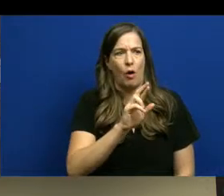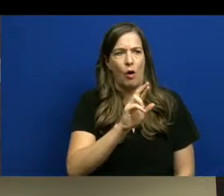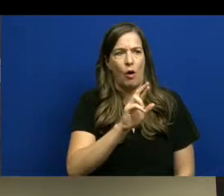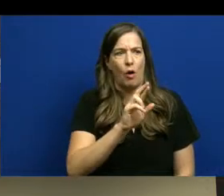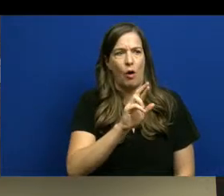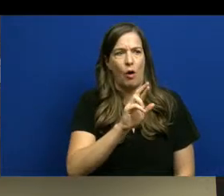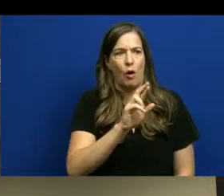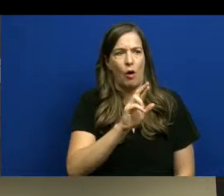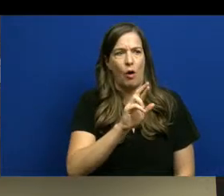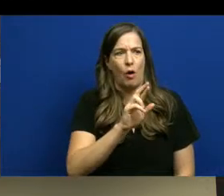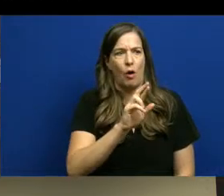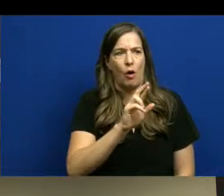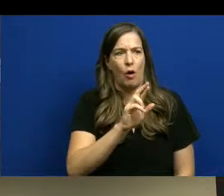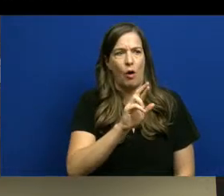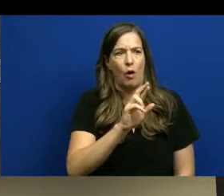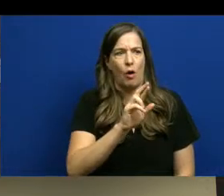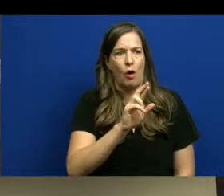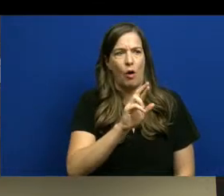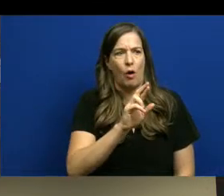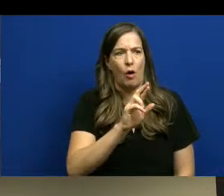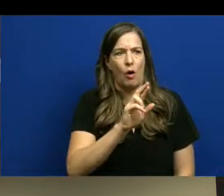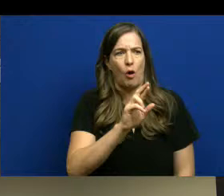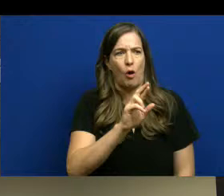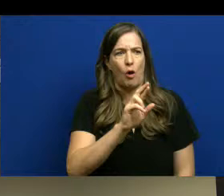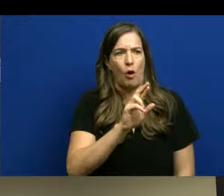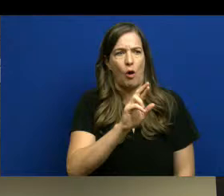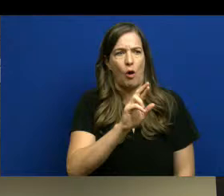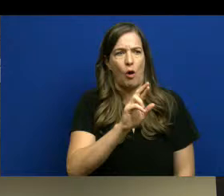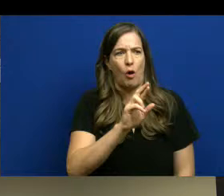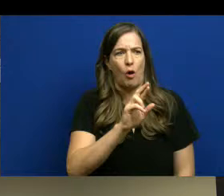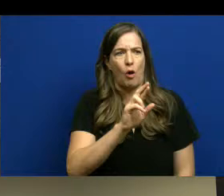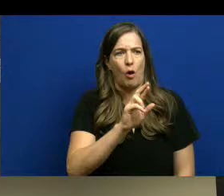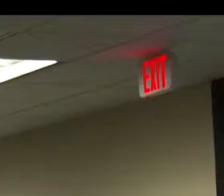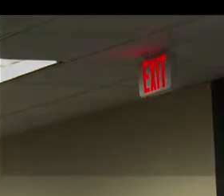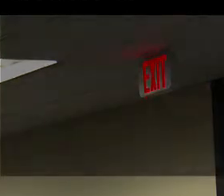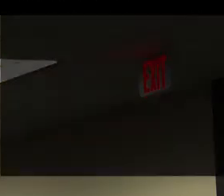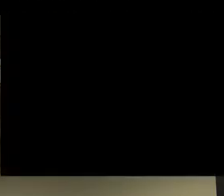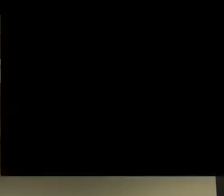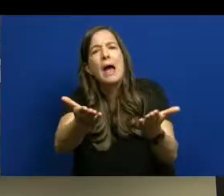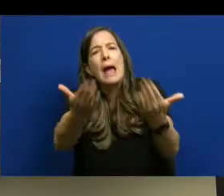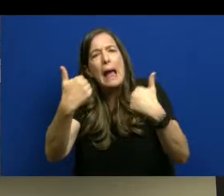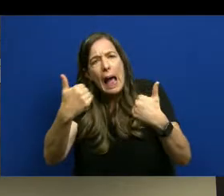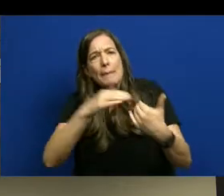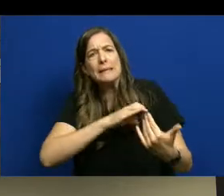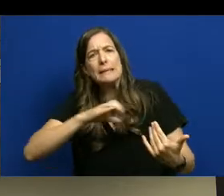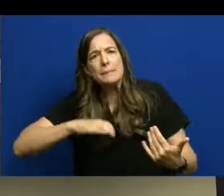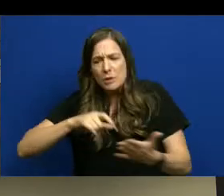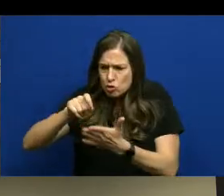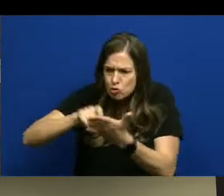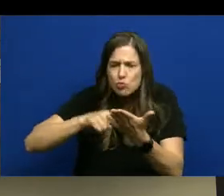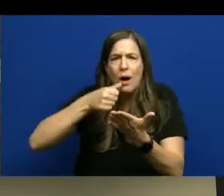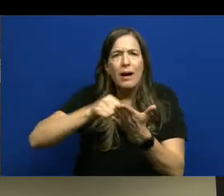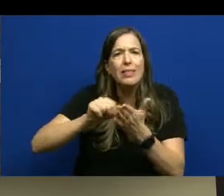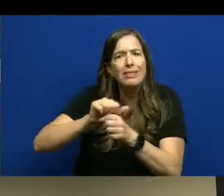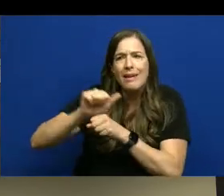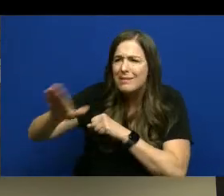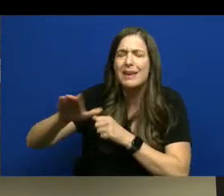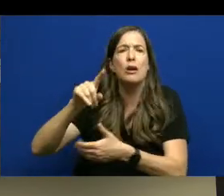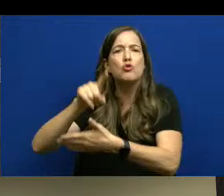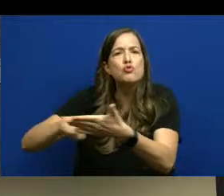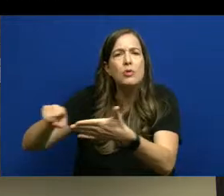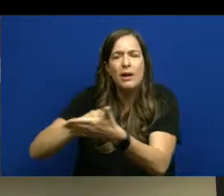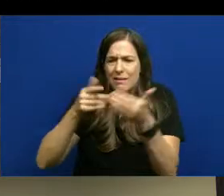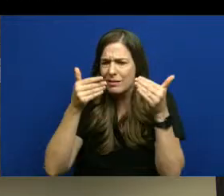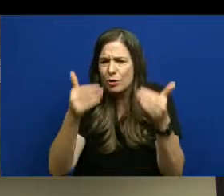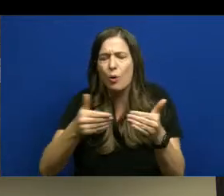letters, criticize them, but give them a chance to do their jobs. Because I think both of them would